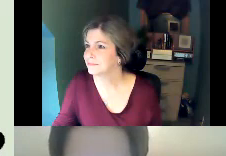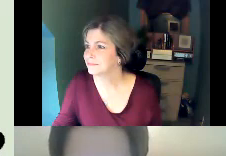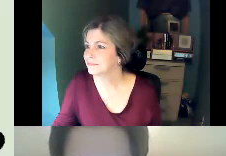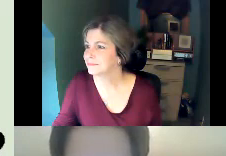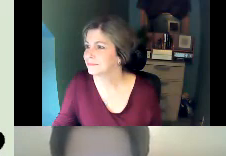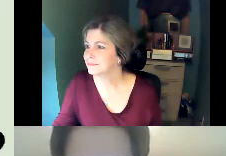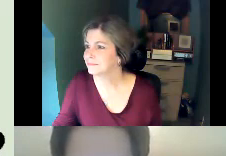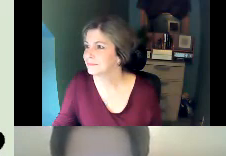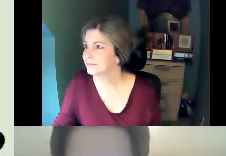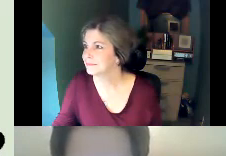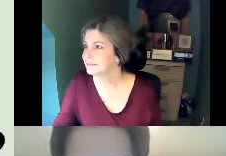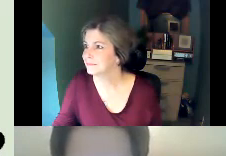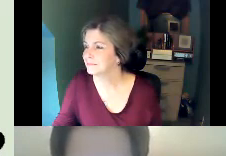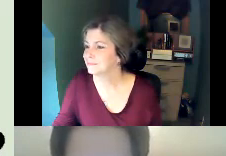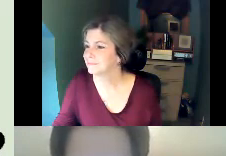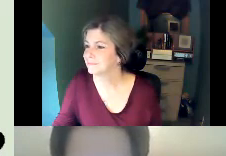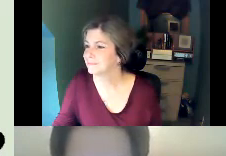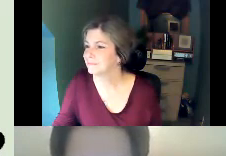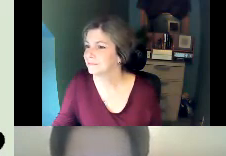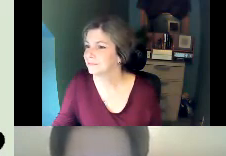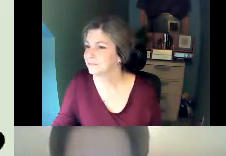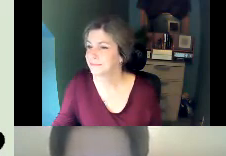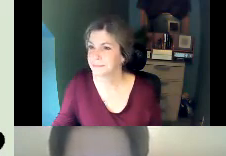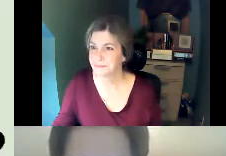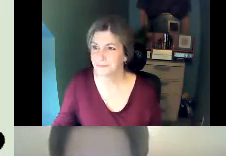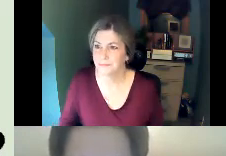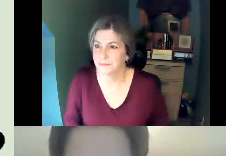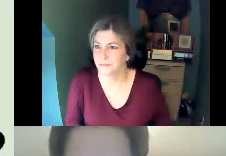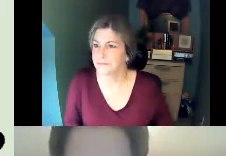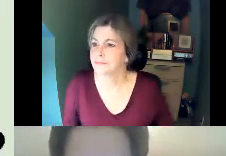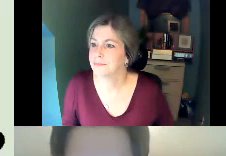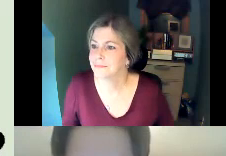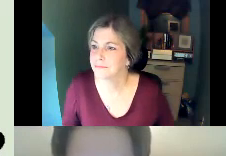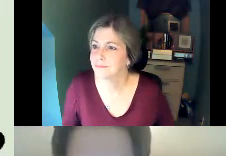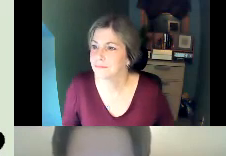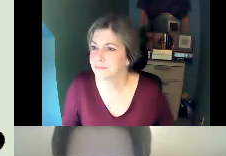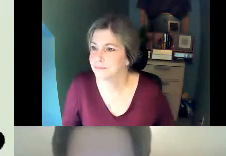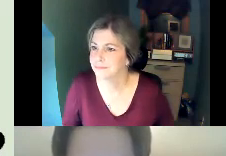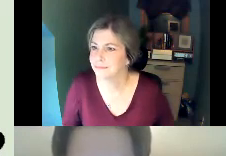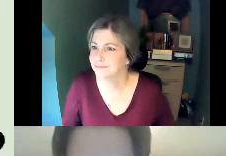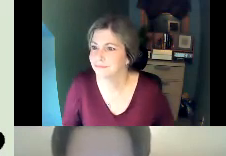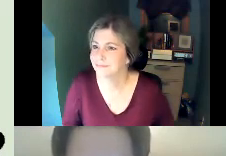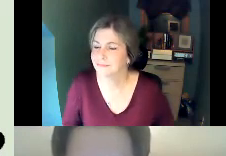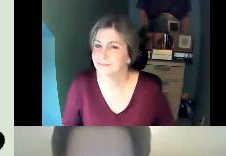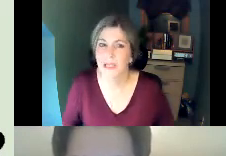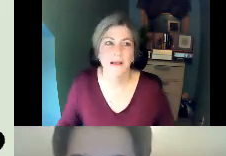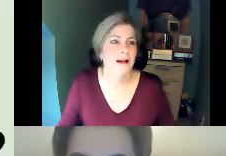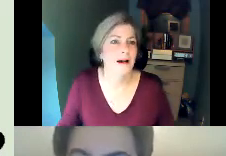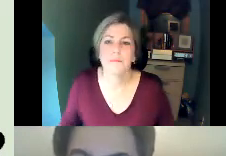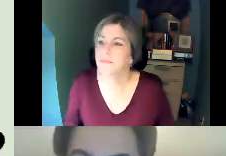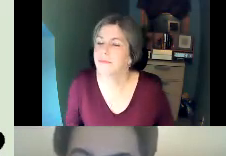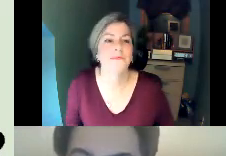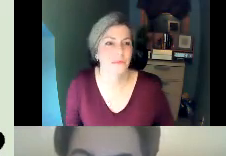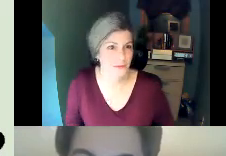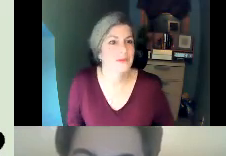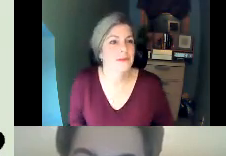you about when to expect those, if it's one letter, if it's two letters, and they'll help you with that. Yeah,